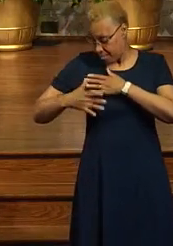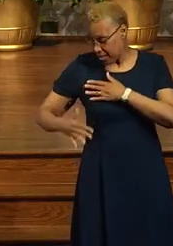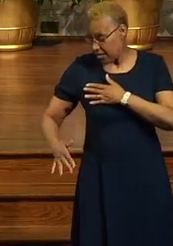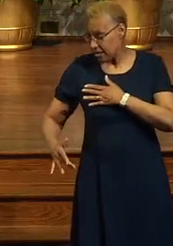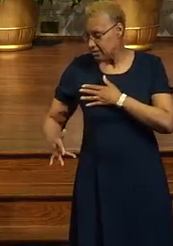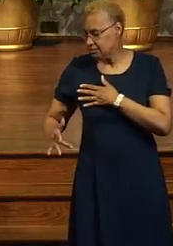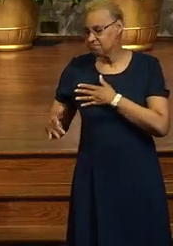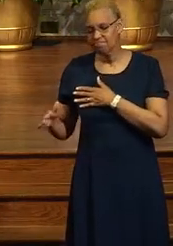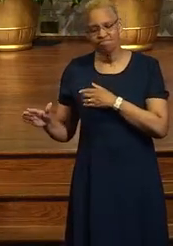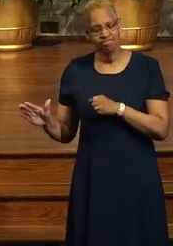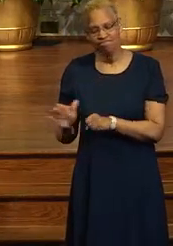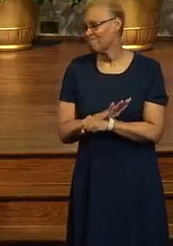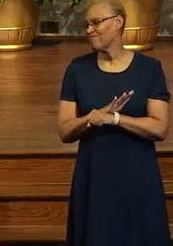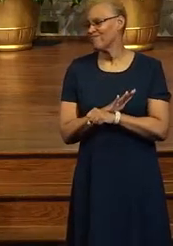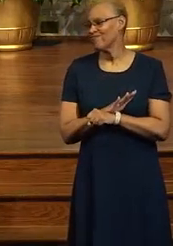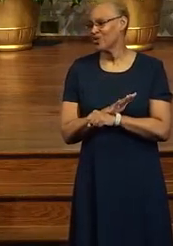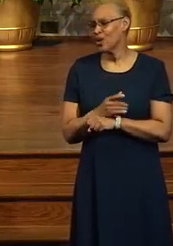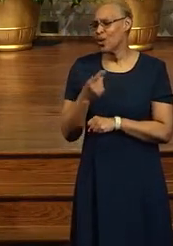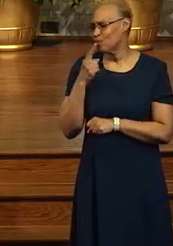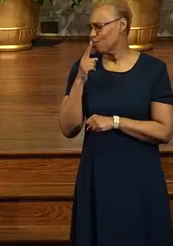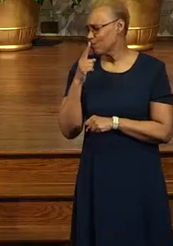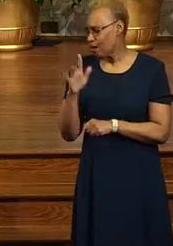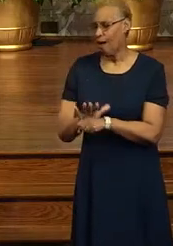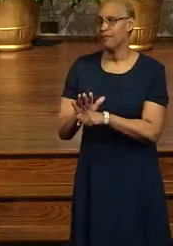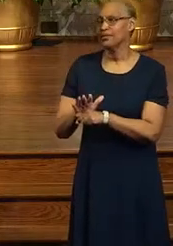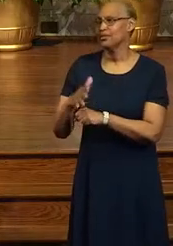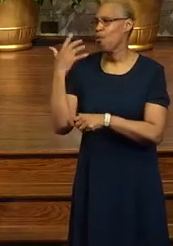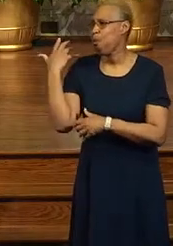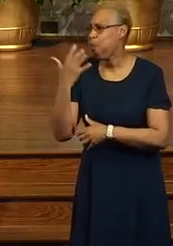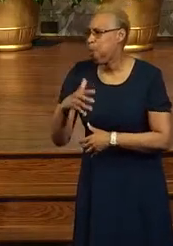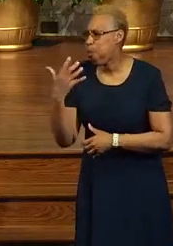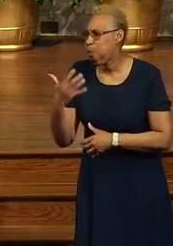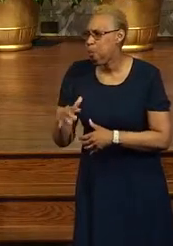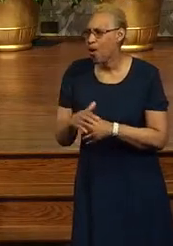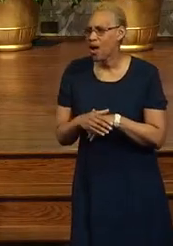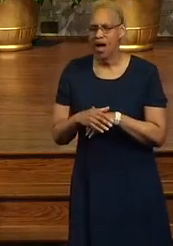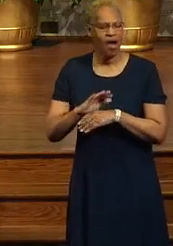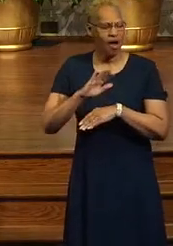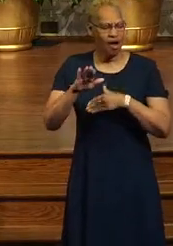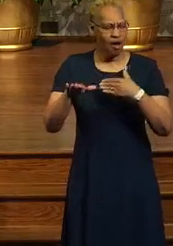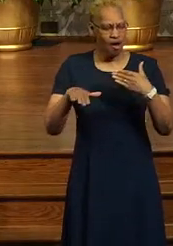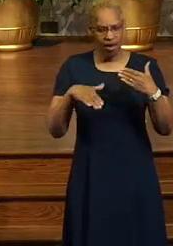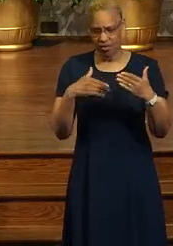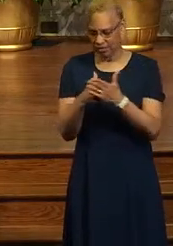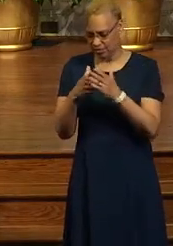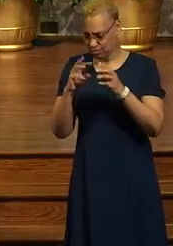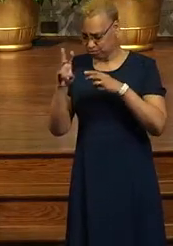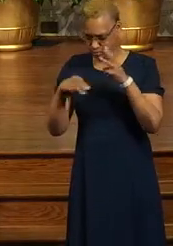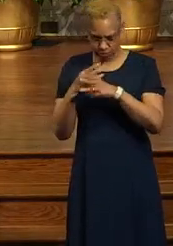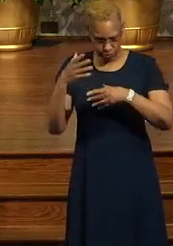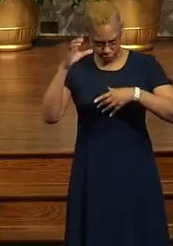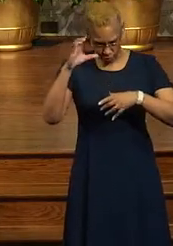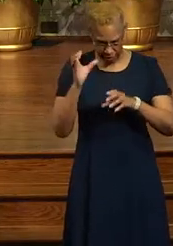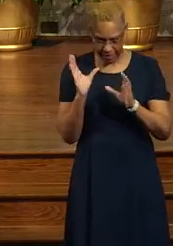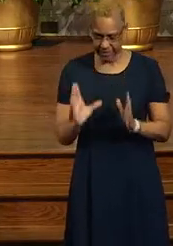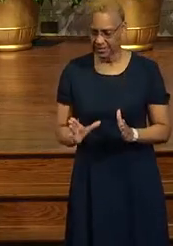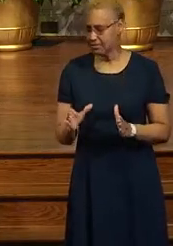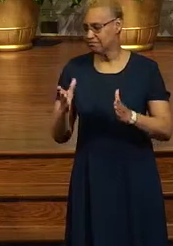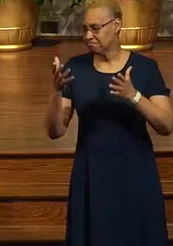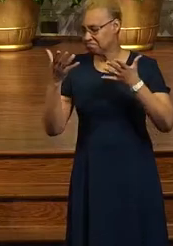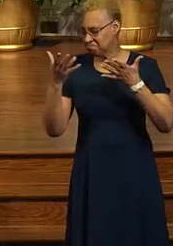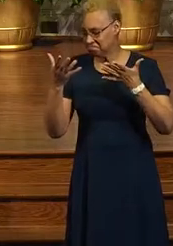my blood is sufficient. What a promise. All of creation damaged, yet God came after his family.